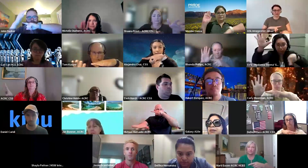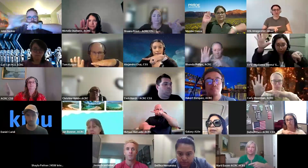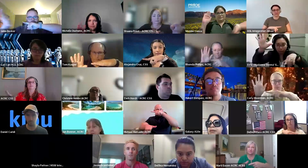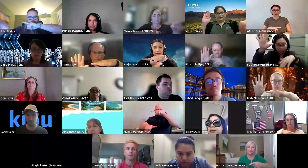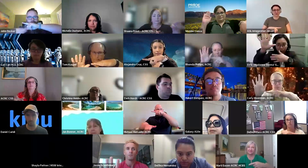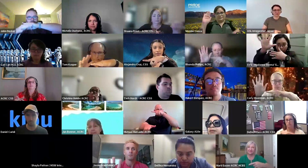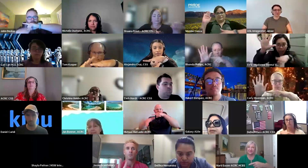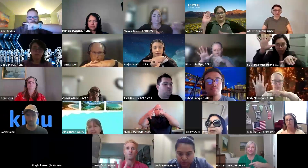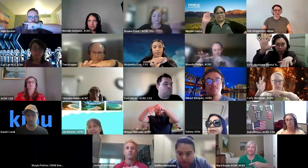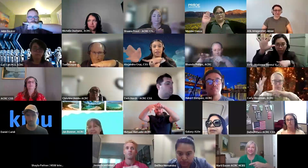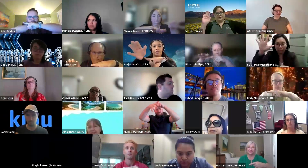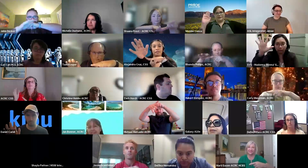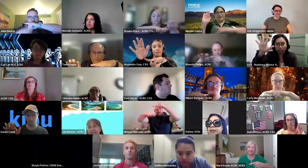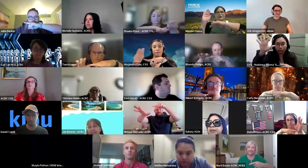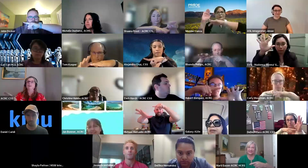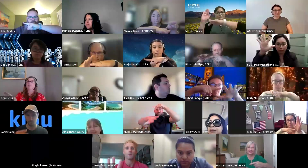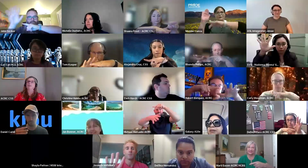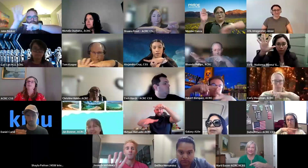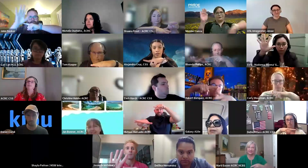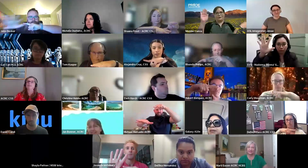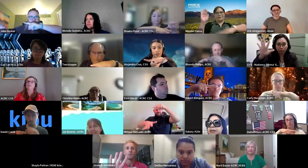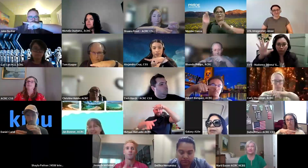and then it floats down.